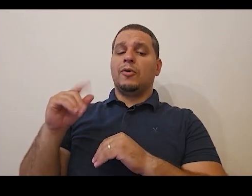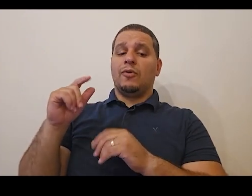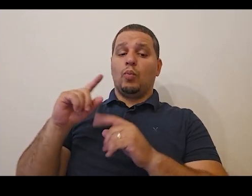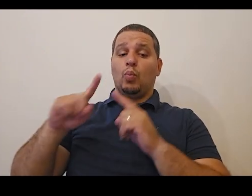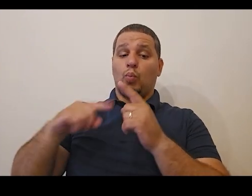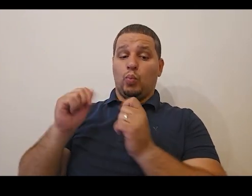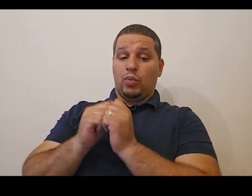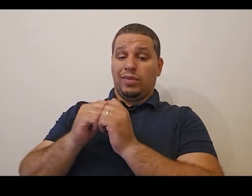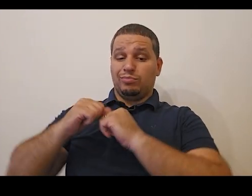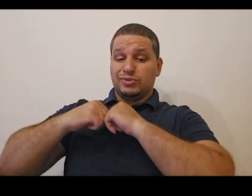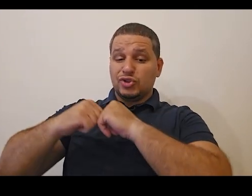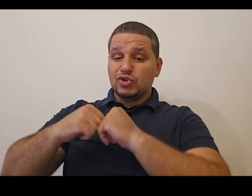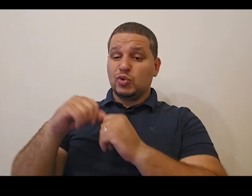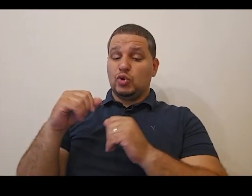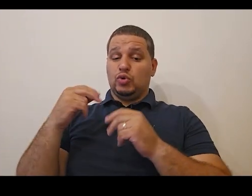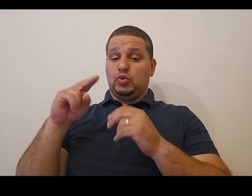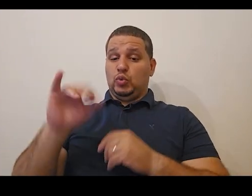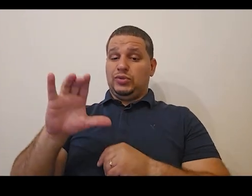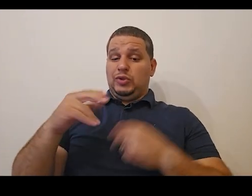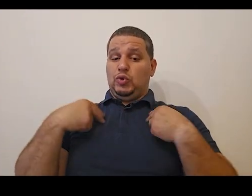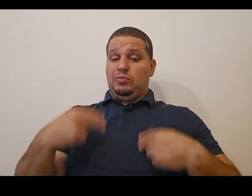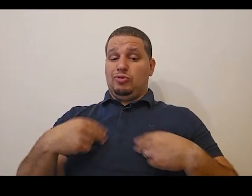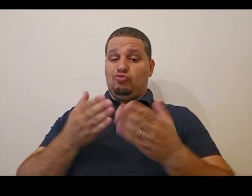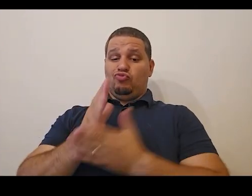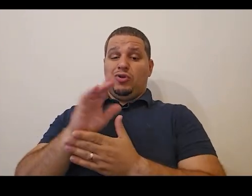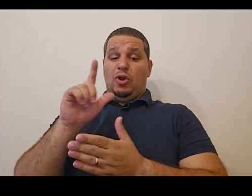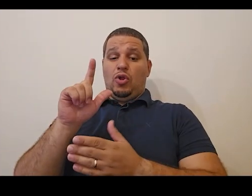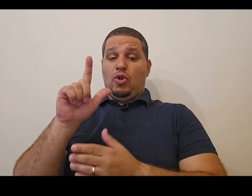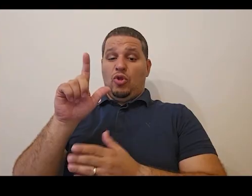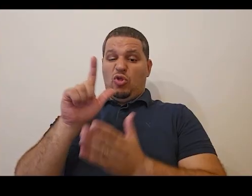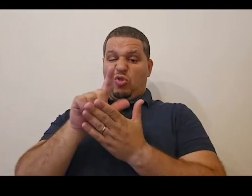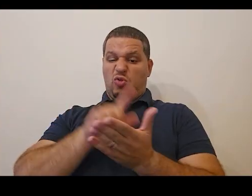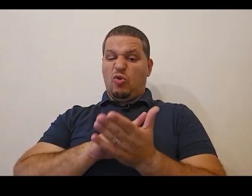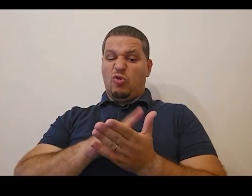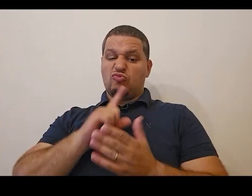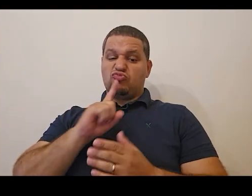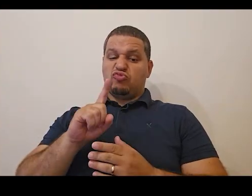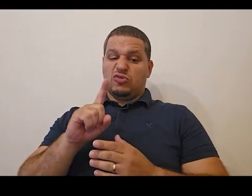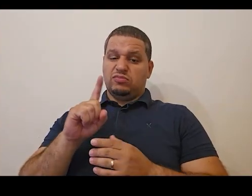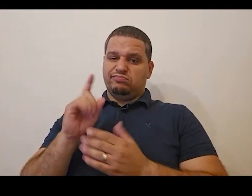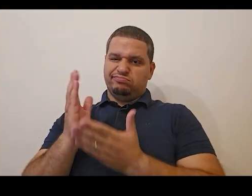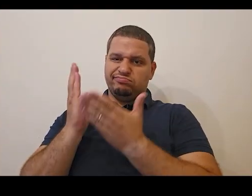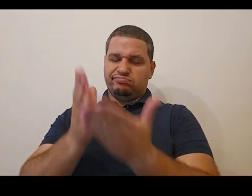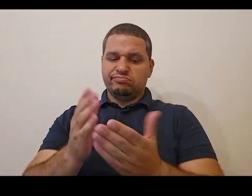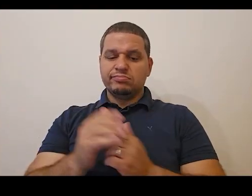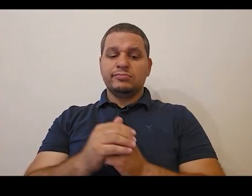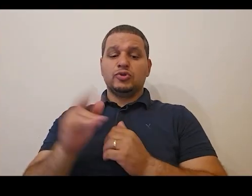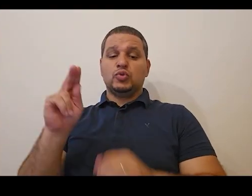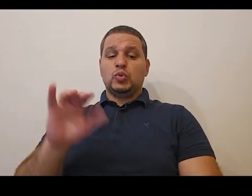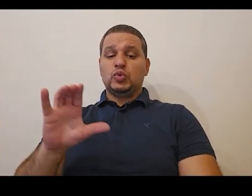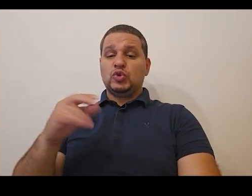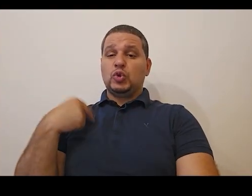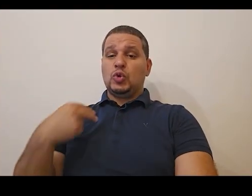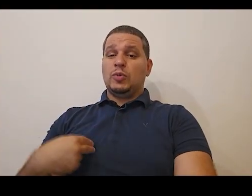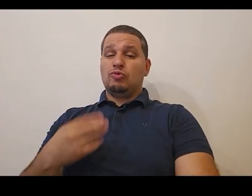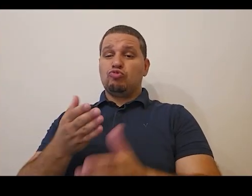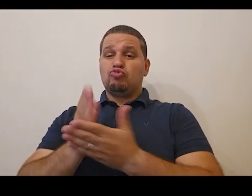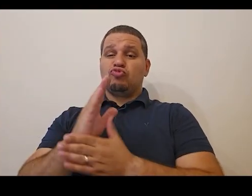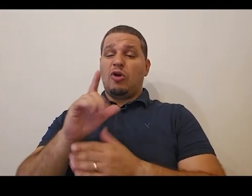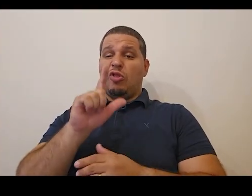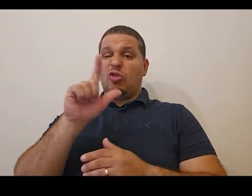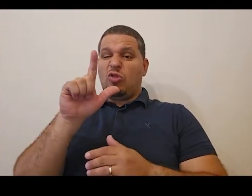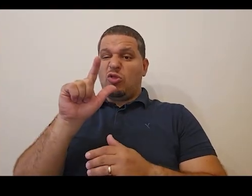New York City Human Rights Law exactly delivers that. The New York City Human Rights Law stands as one